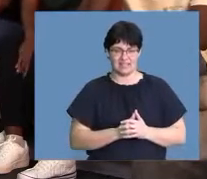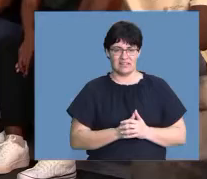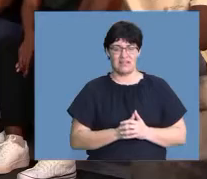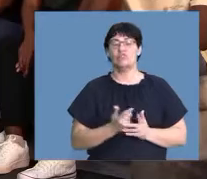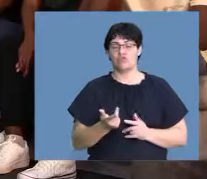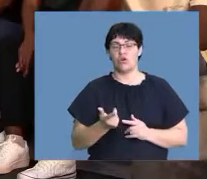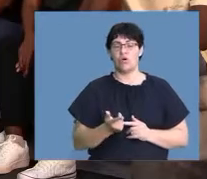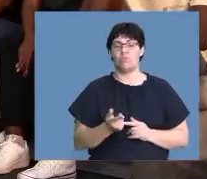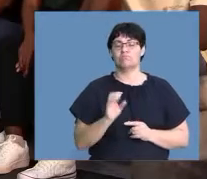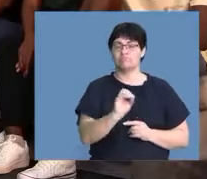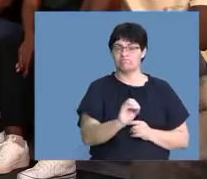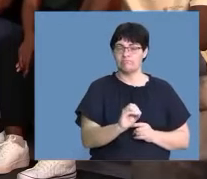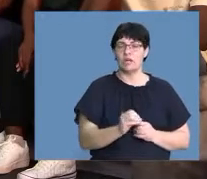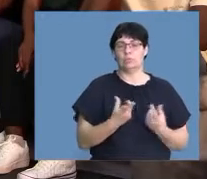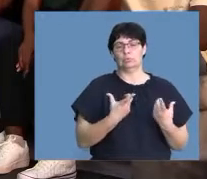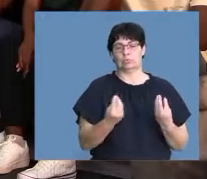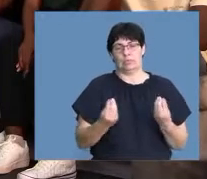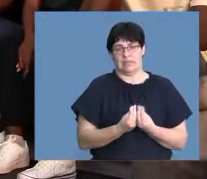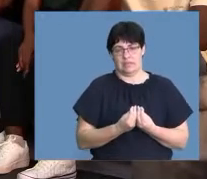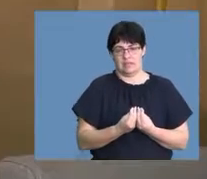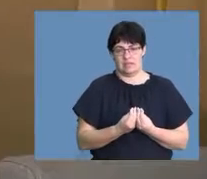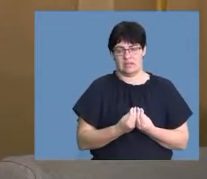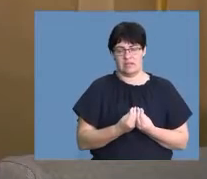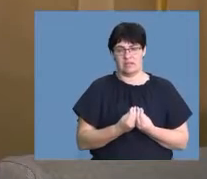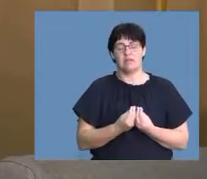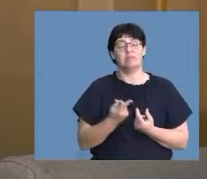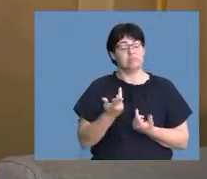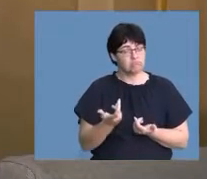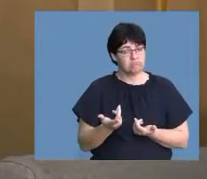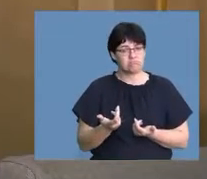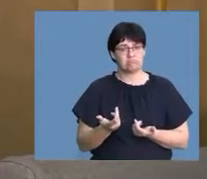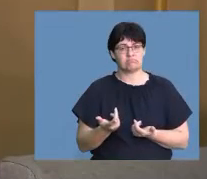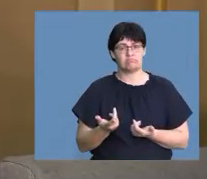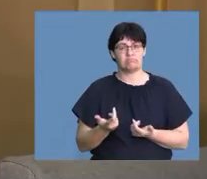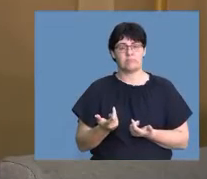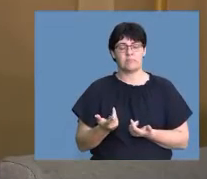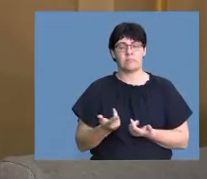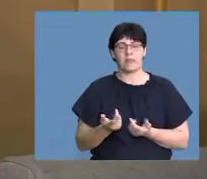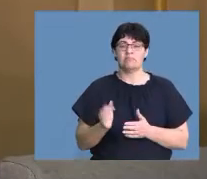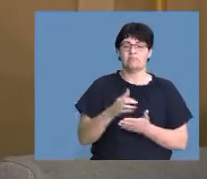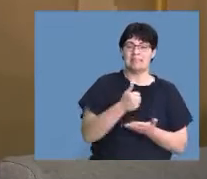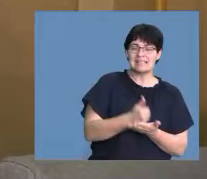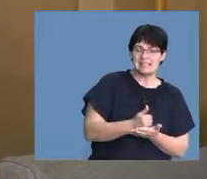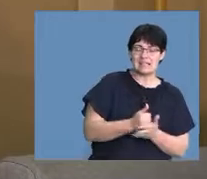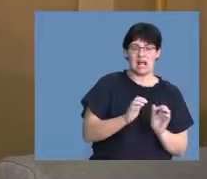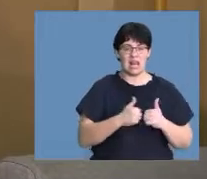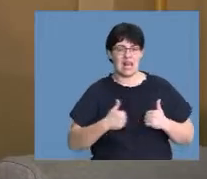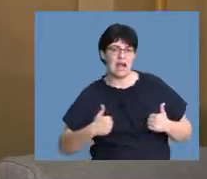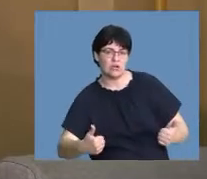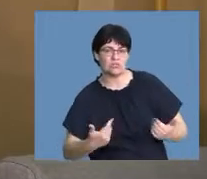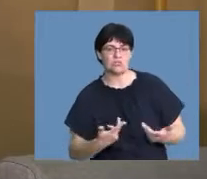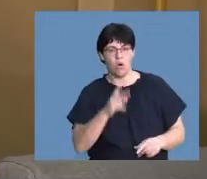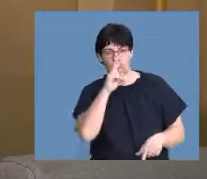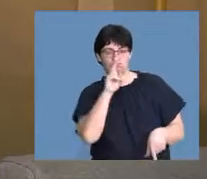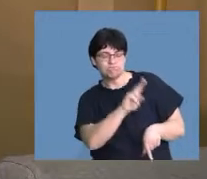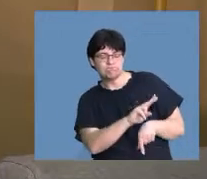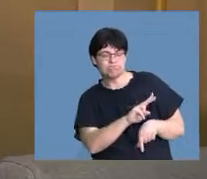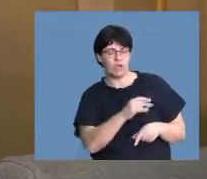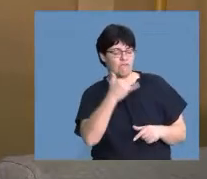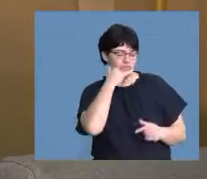I'm going to get you guys to do this with me here. And actually, while you're sitting in your lounge or wherever you're sitting looking on your phone